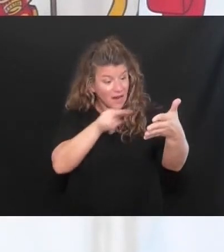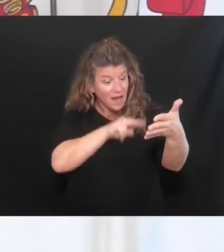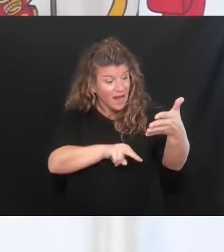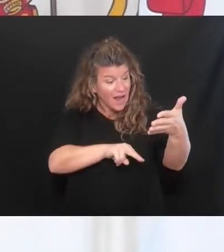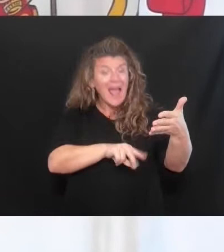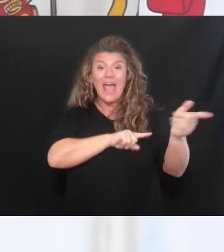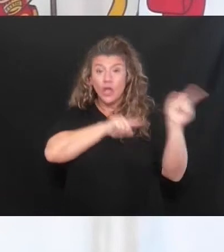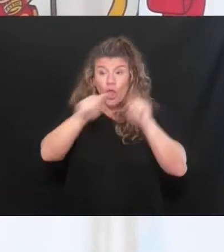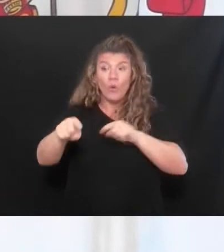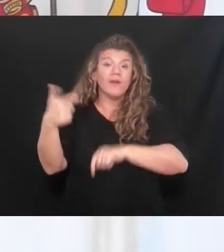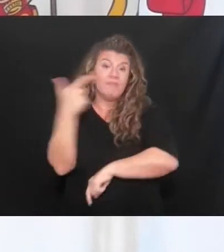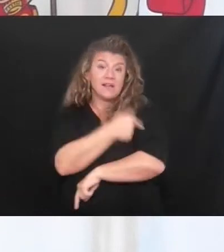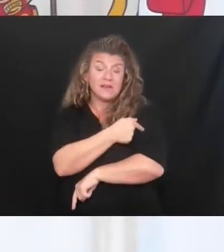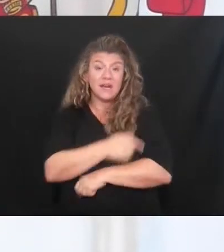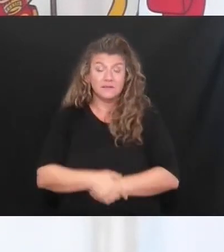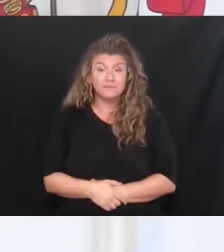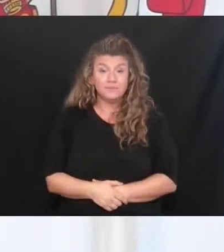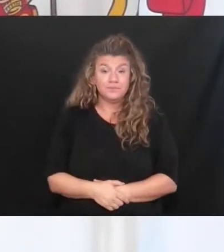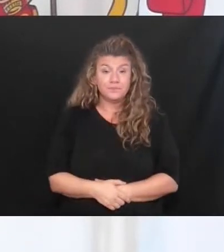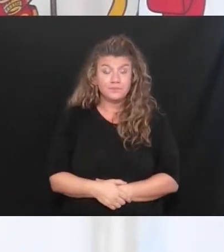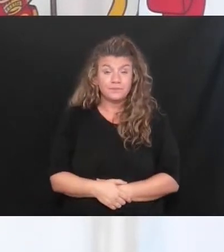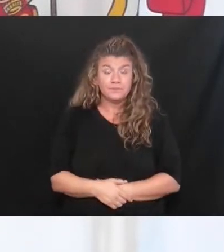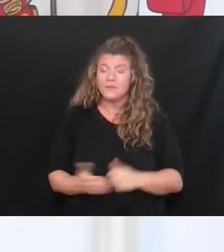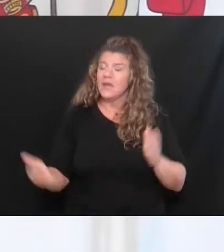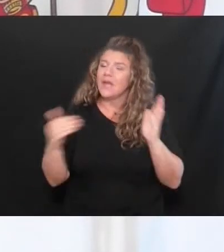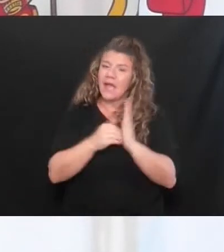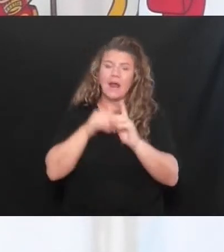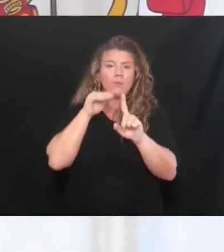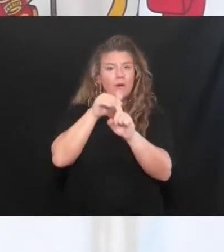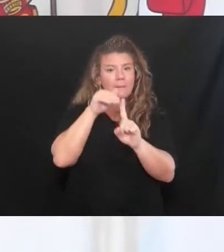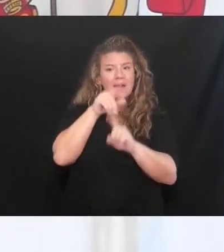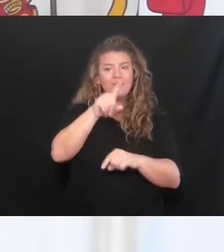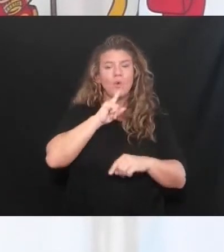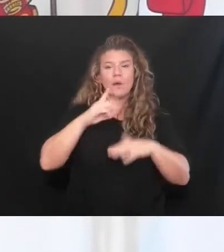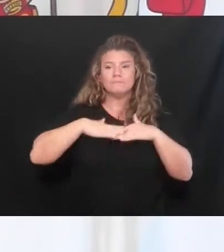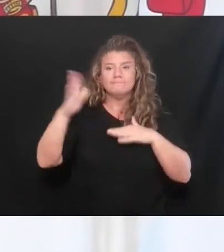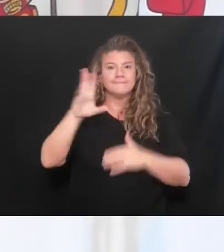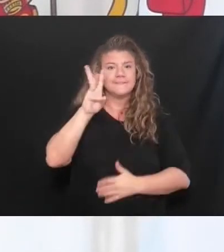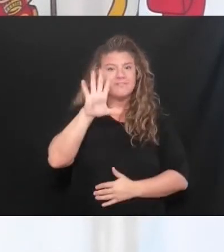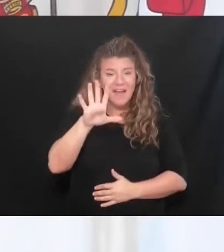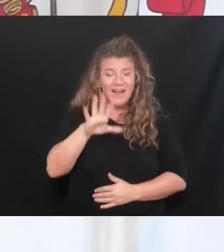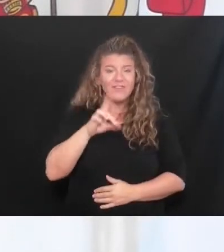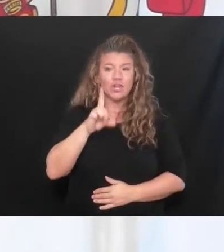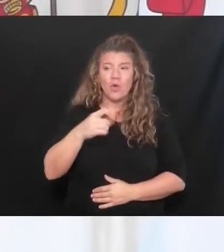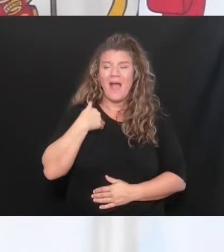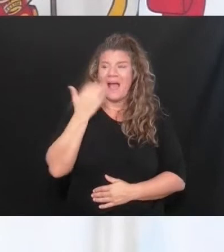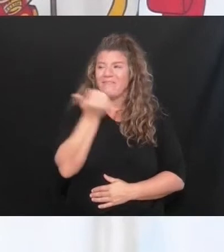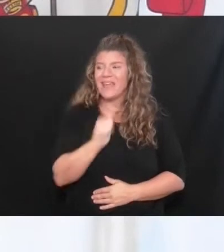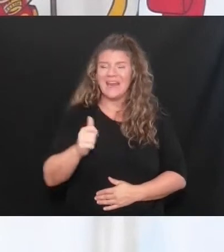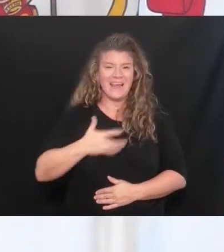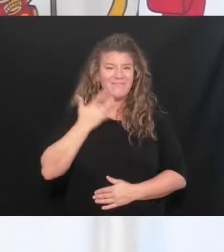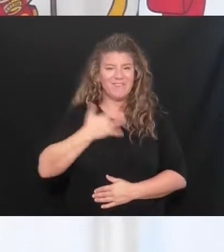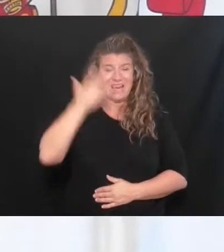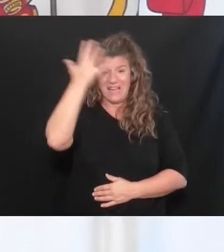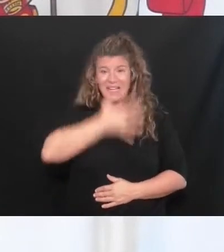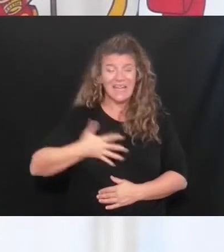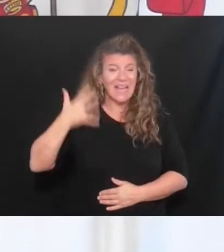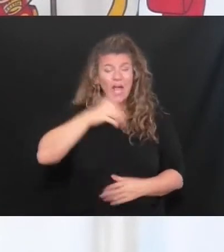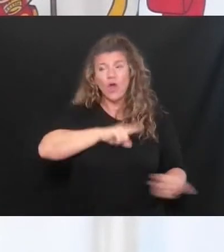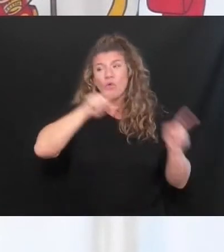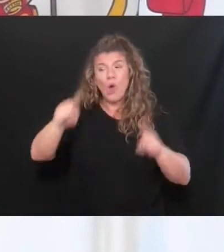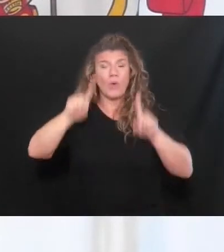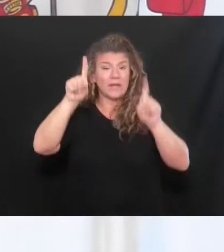the fire. Again, I remind you, if you're 65 and older and you have any symptoms, get tested.